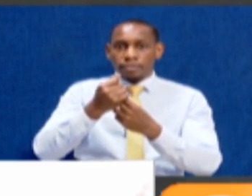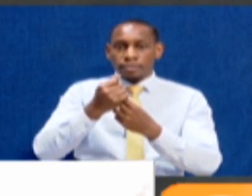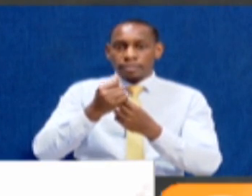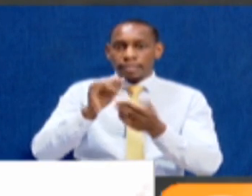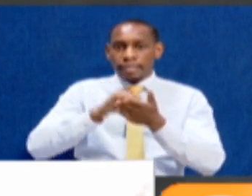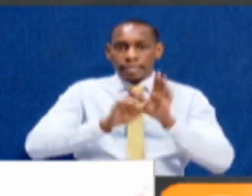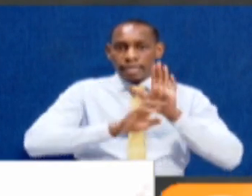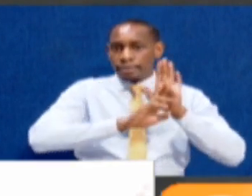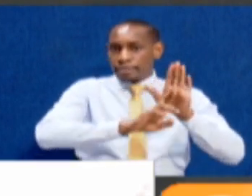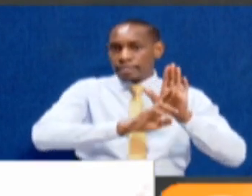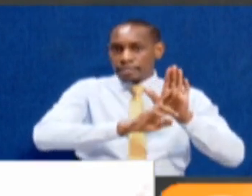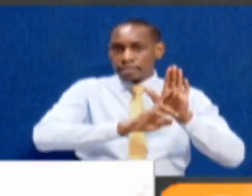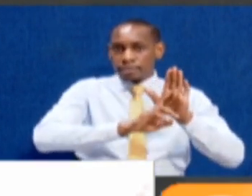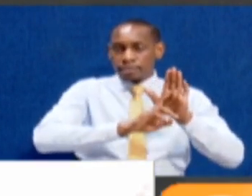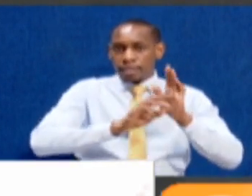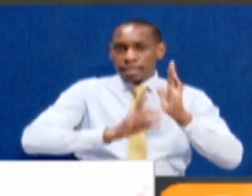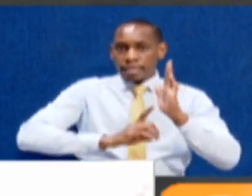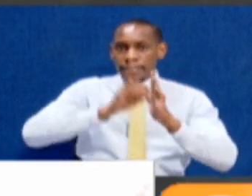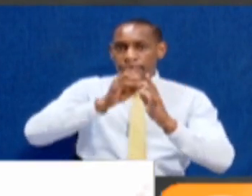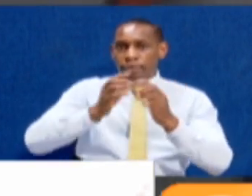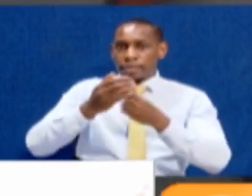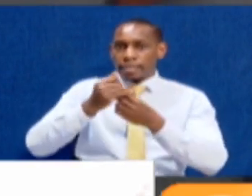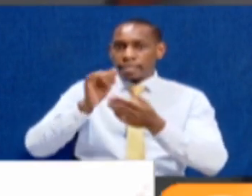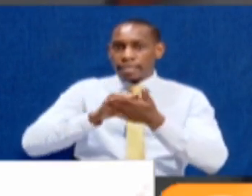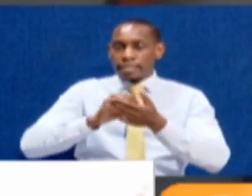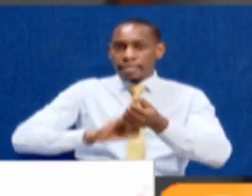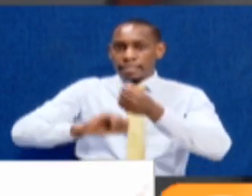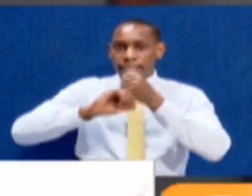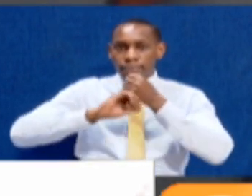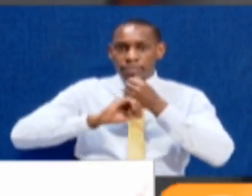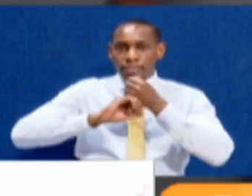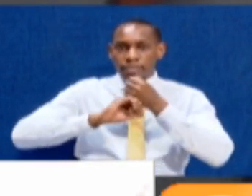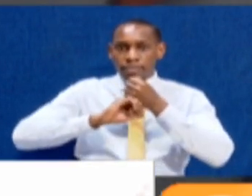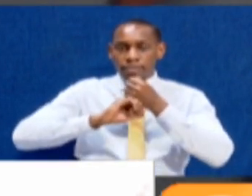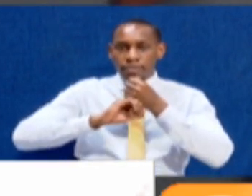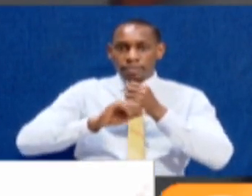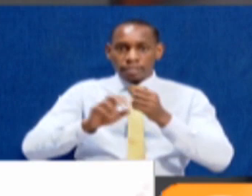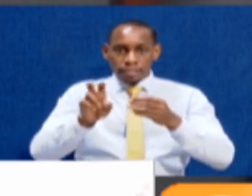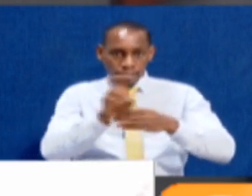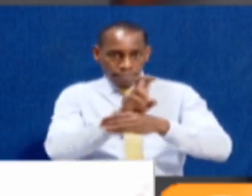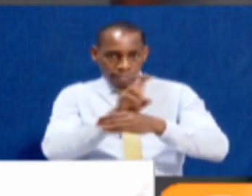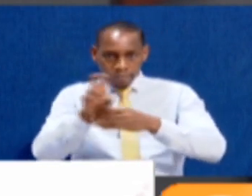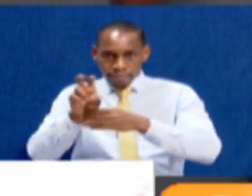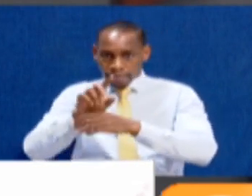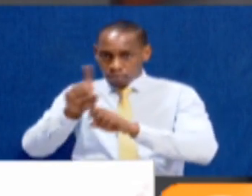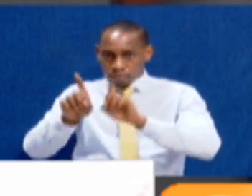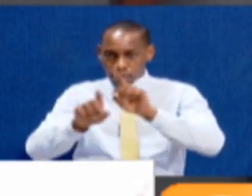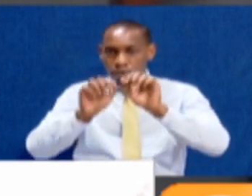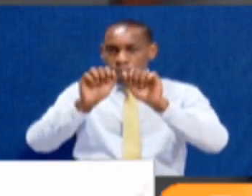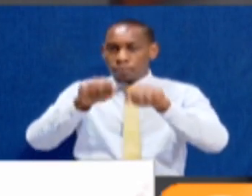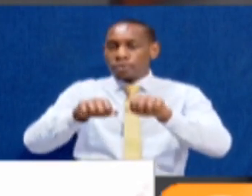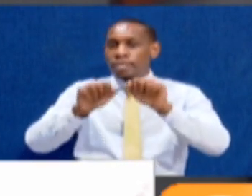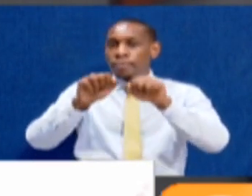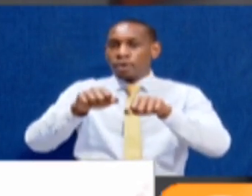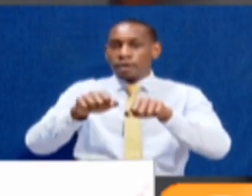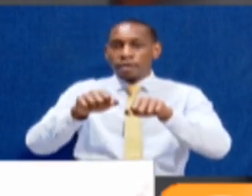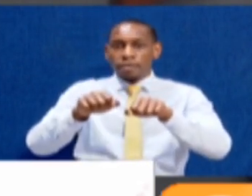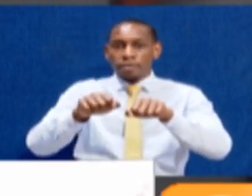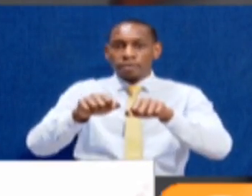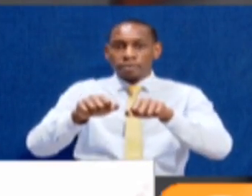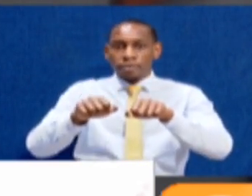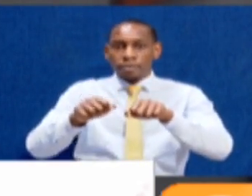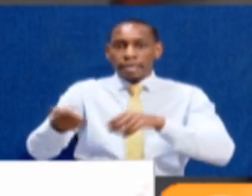is representing the development partner who supported this survey, we've been able to come